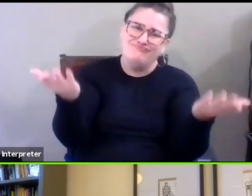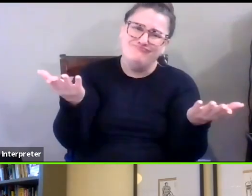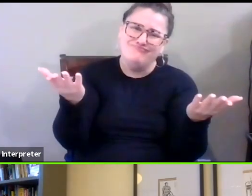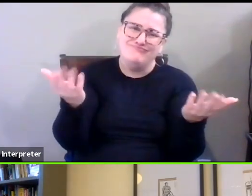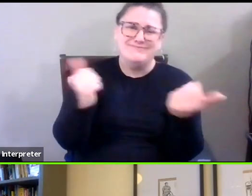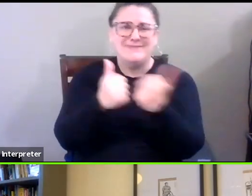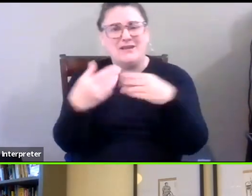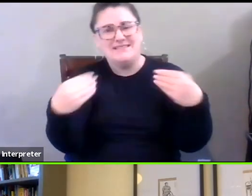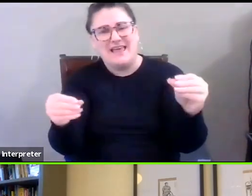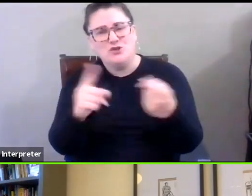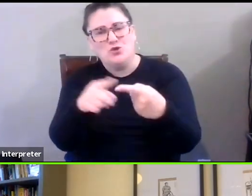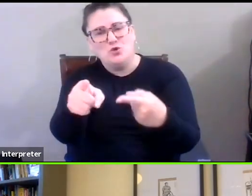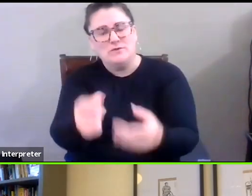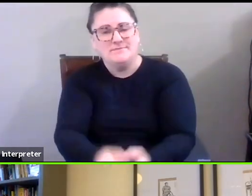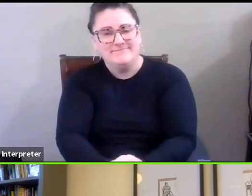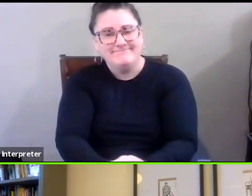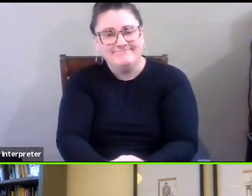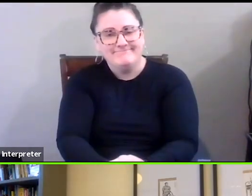how to sell that to you